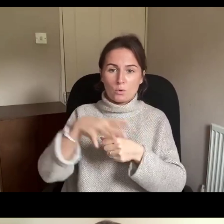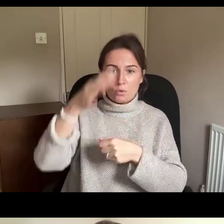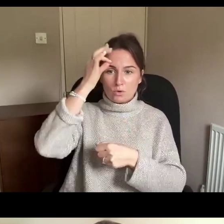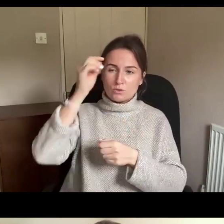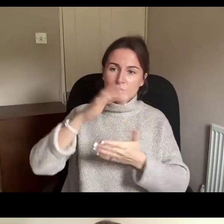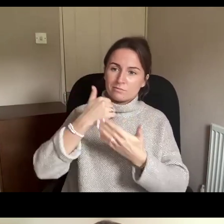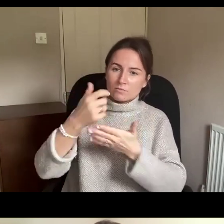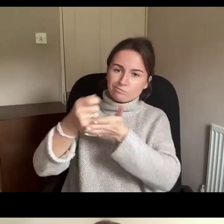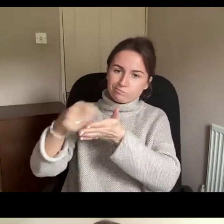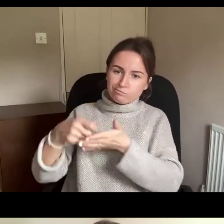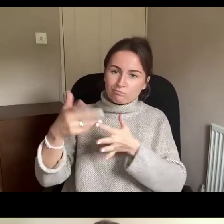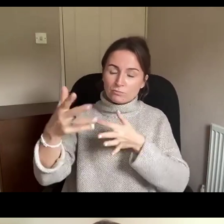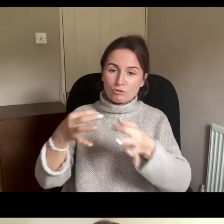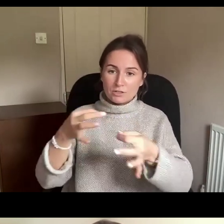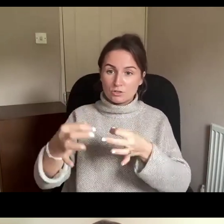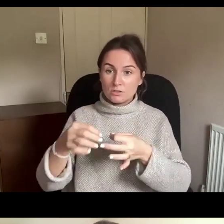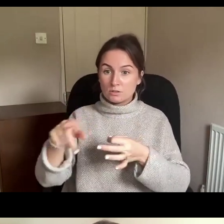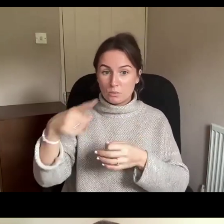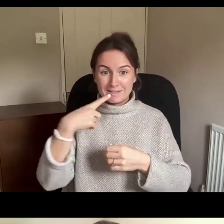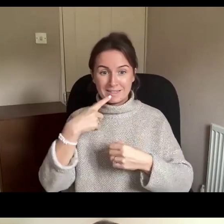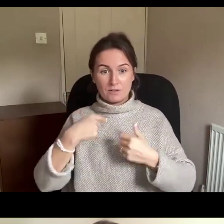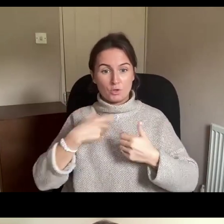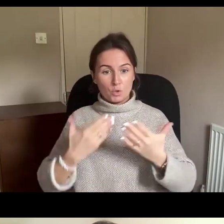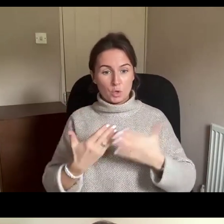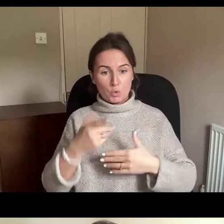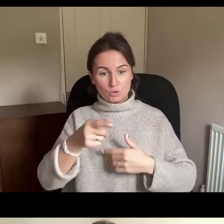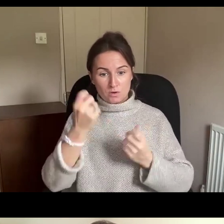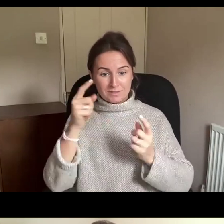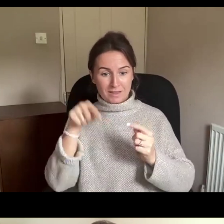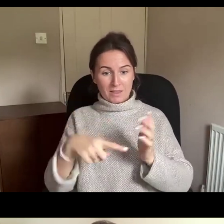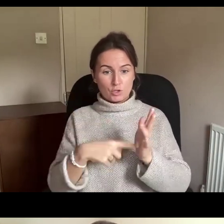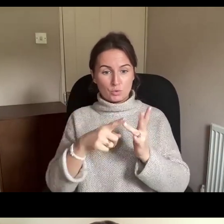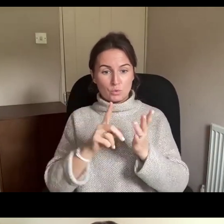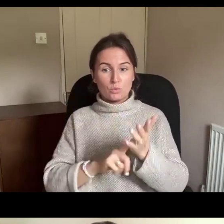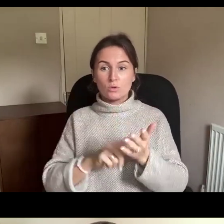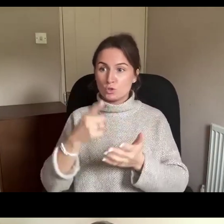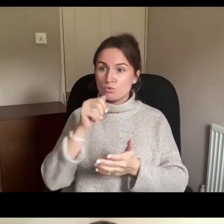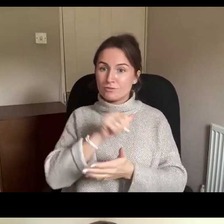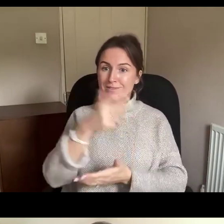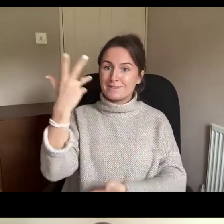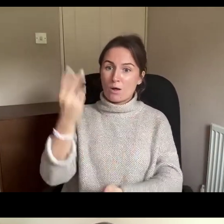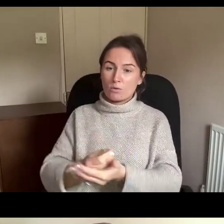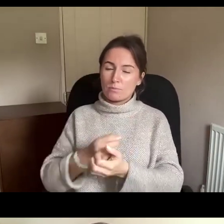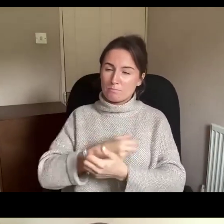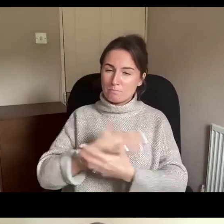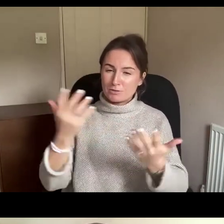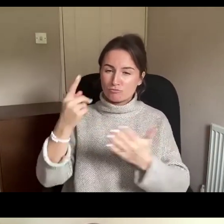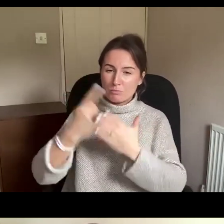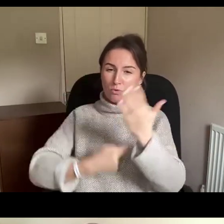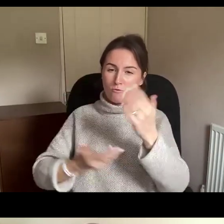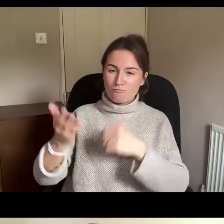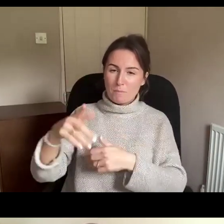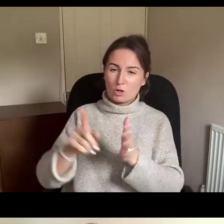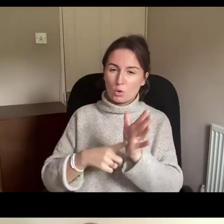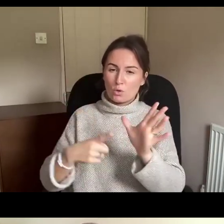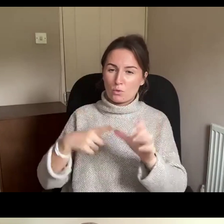saying, if you're new to the tool, a good place might be just download a massive report for your local authority and have a read through it and see if